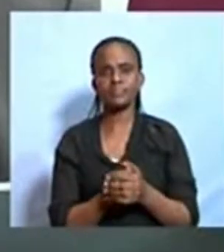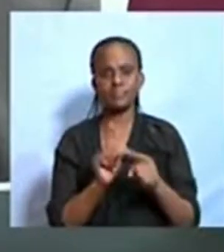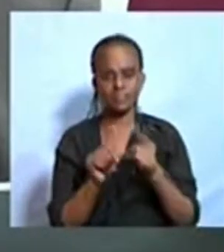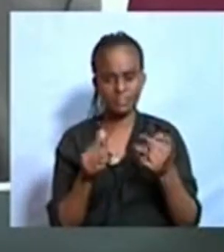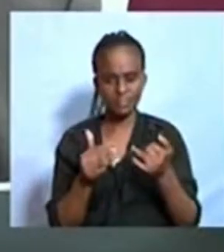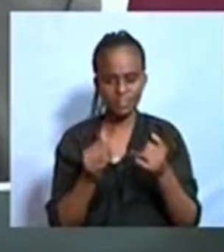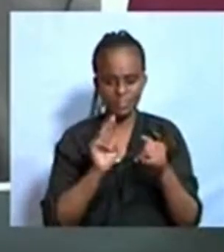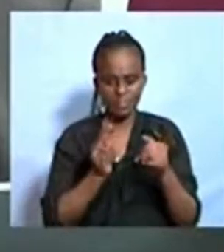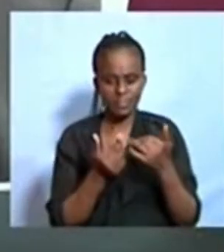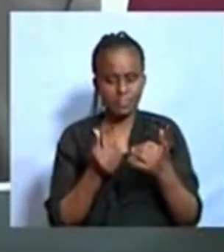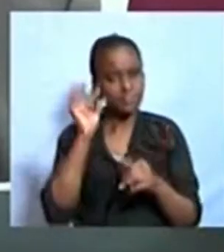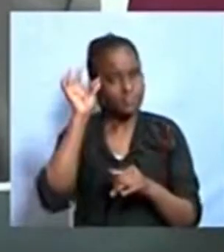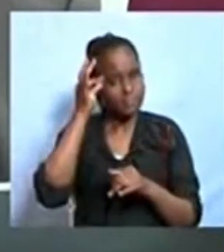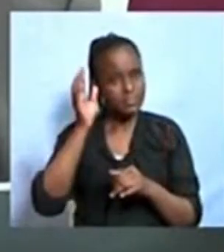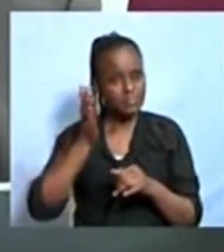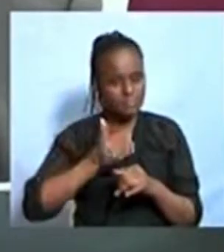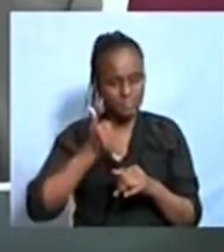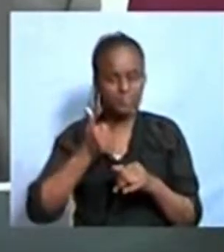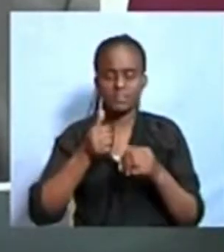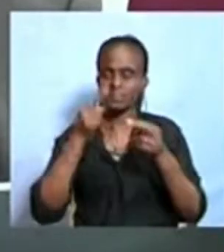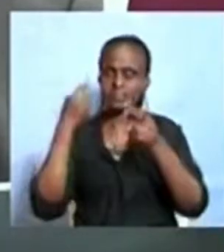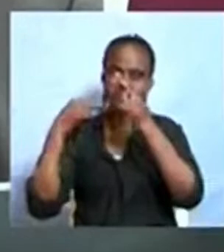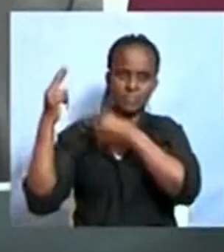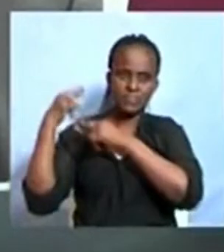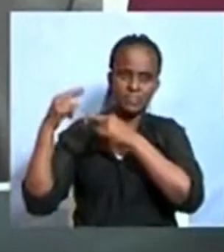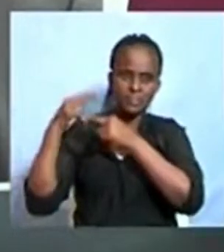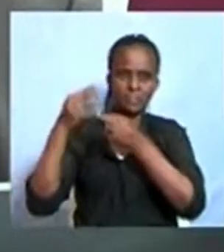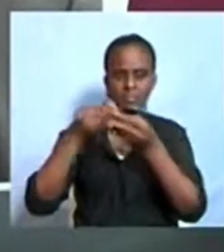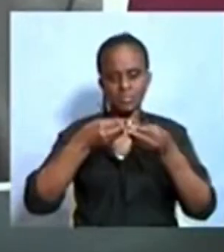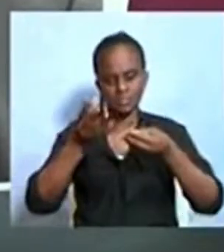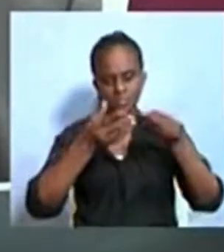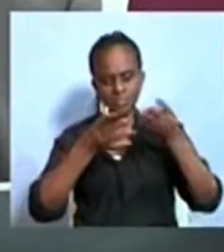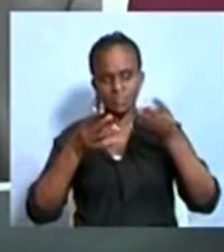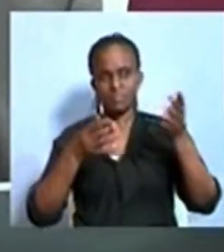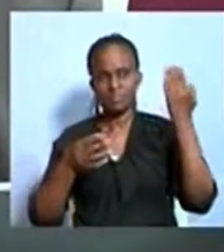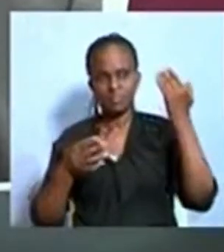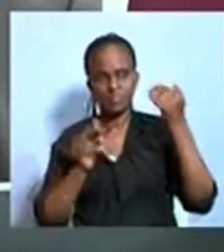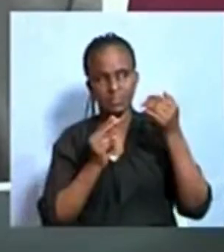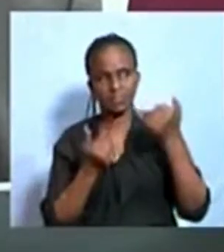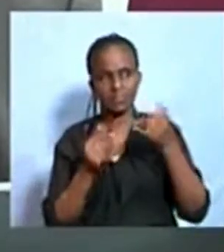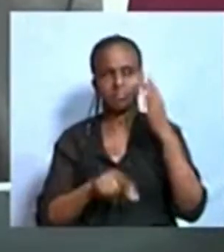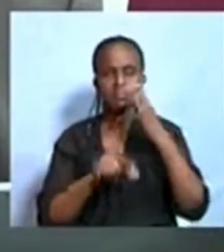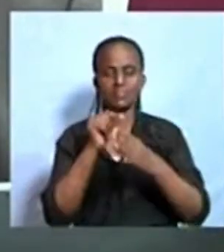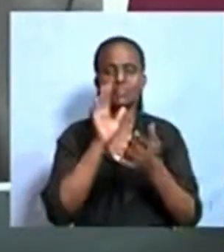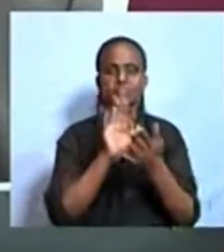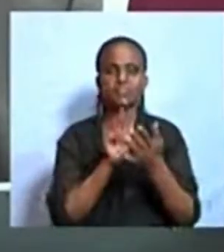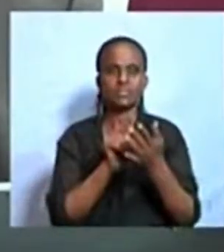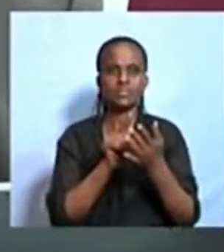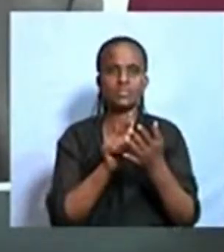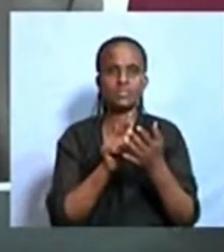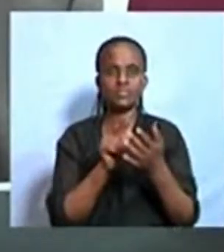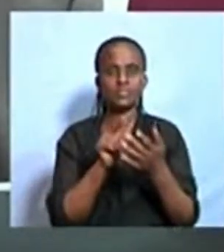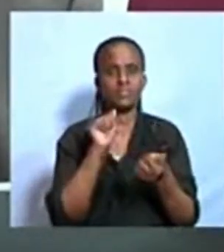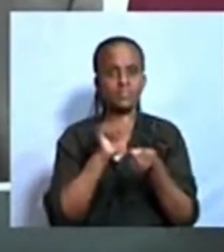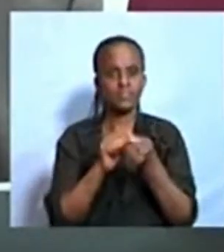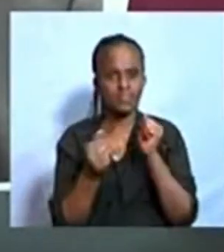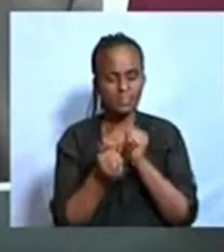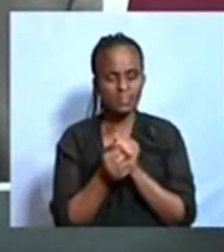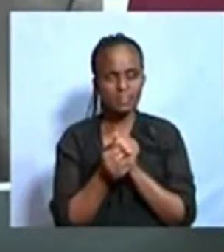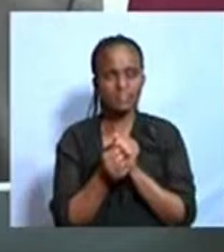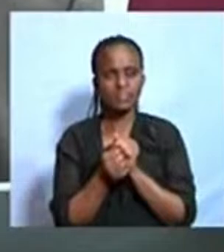we also note that when we review the expenses in the past, we find that the burn rate of